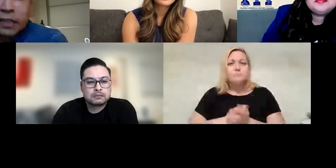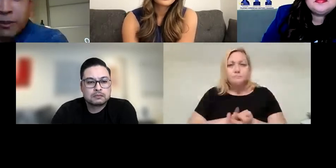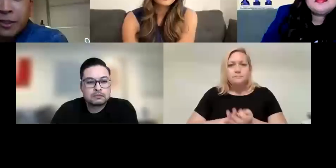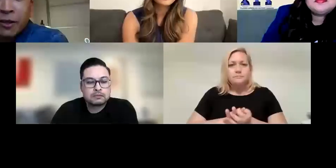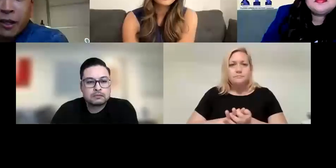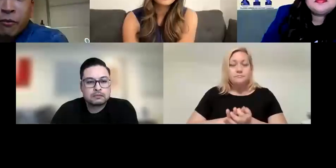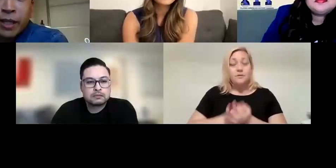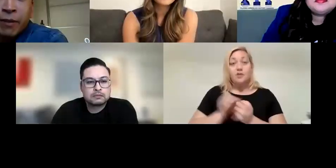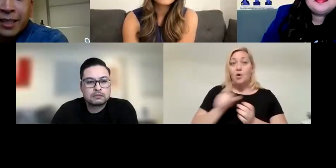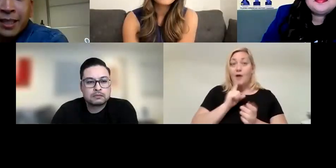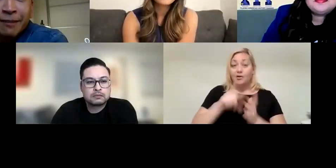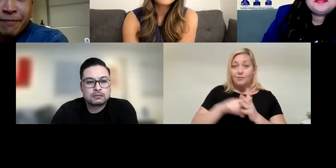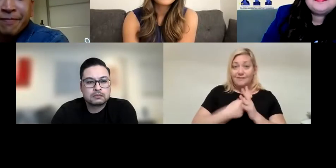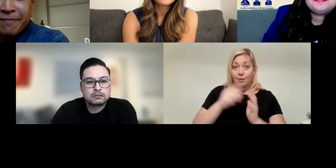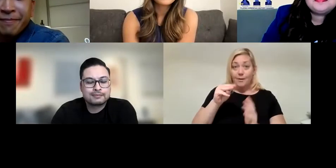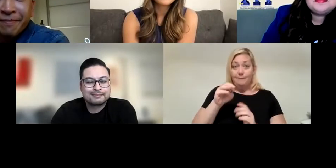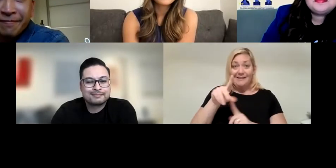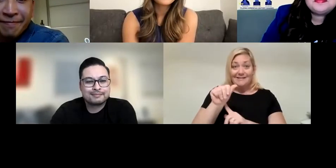So actually, we'll start it off with Melissa.